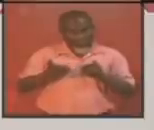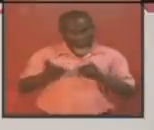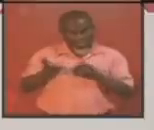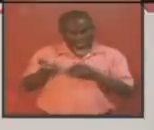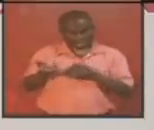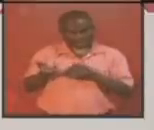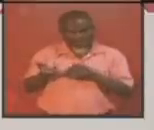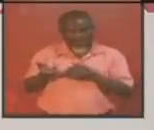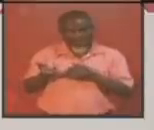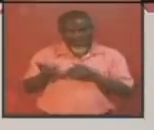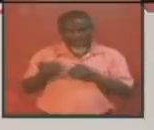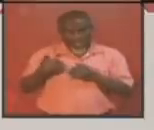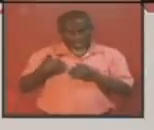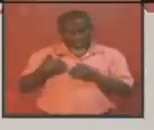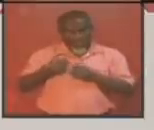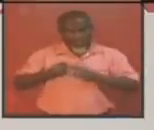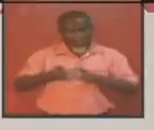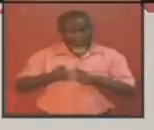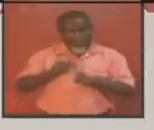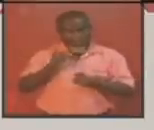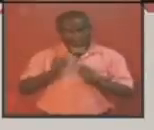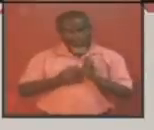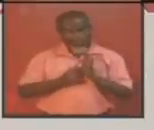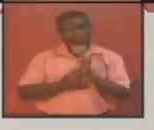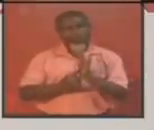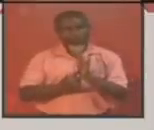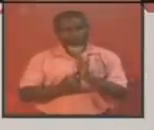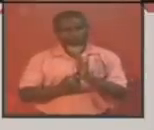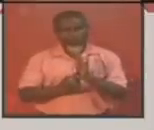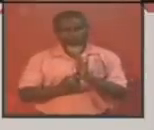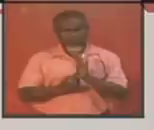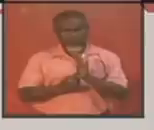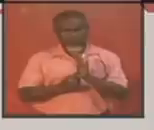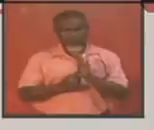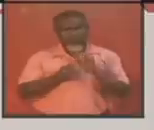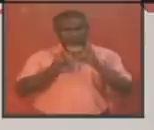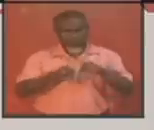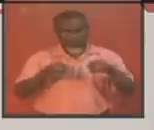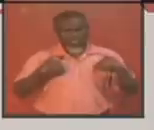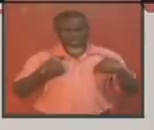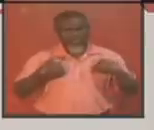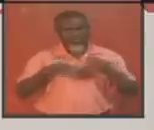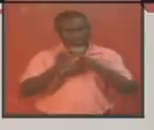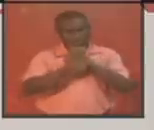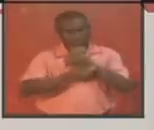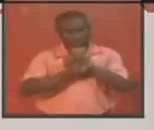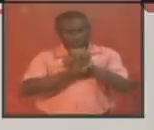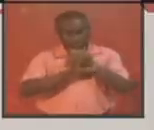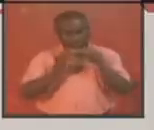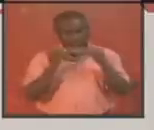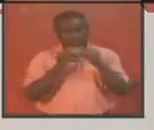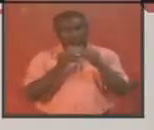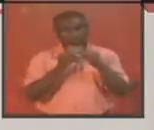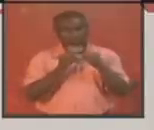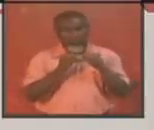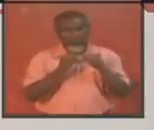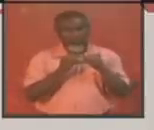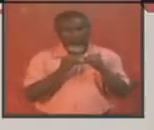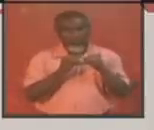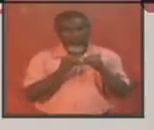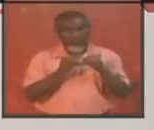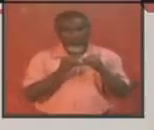terms of immunity, and we need to get that up very quickly to protect us from any epidemic that might be forthcoming. We have to look at